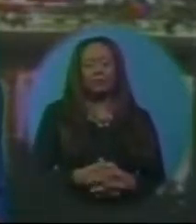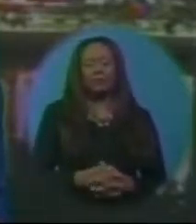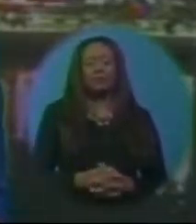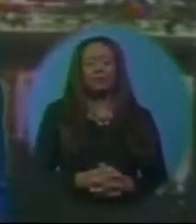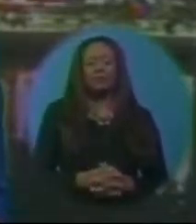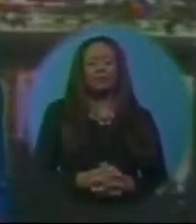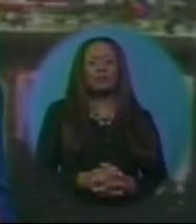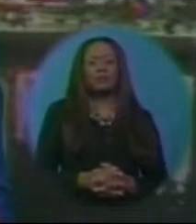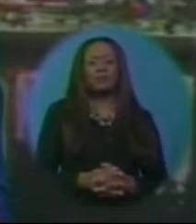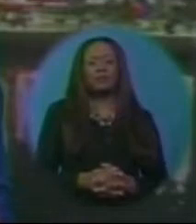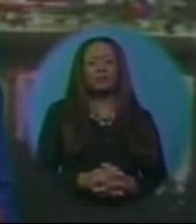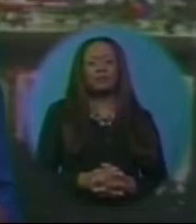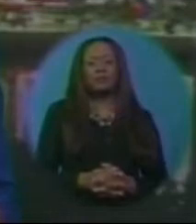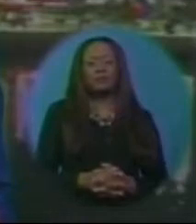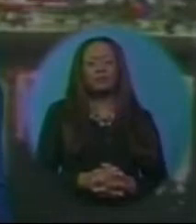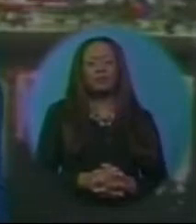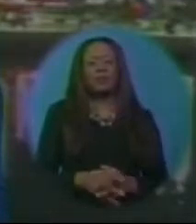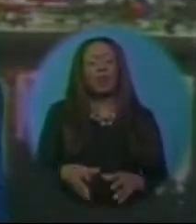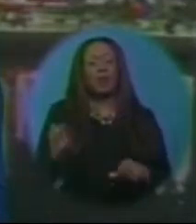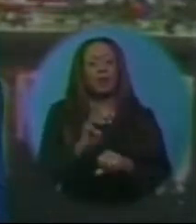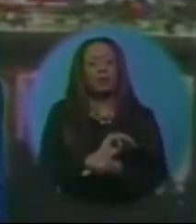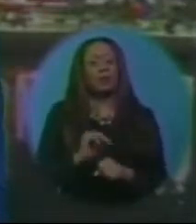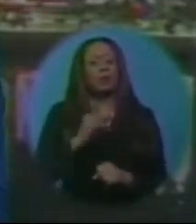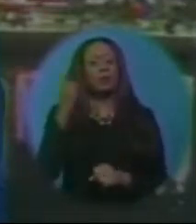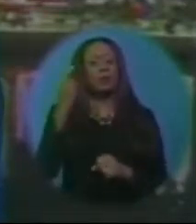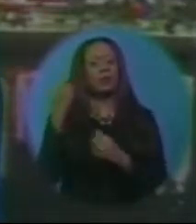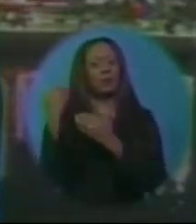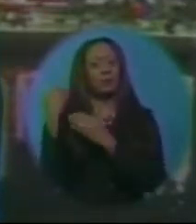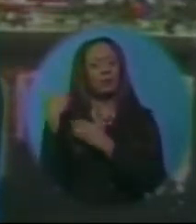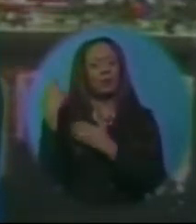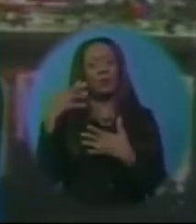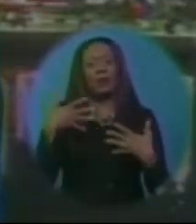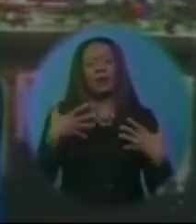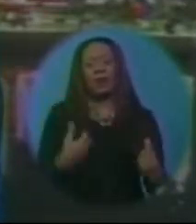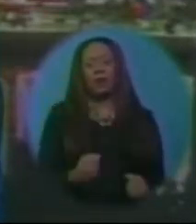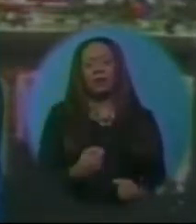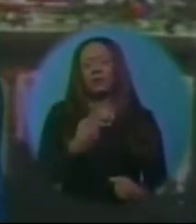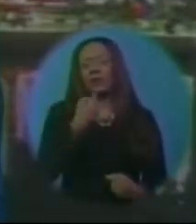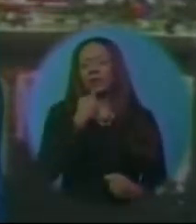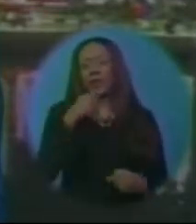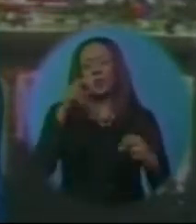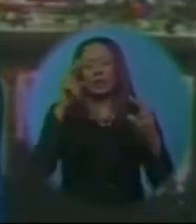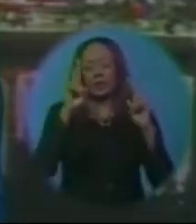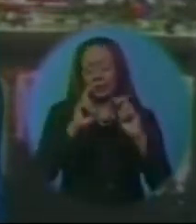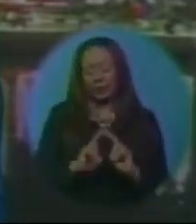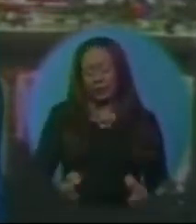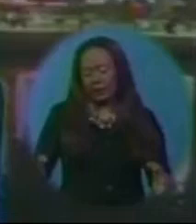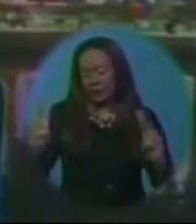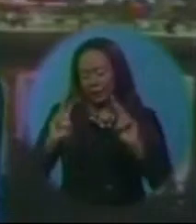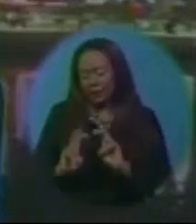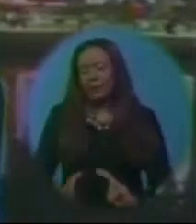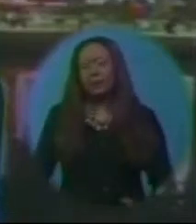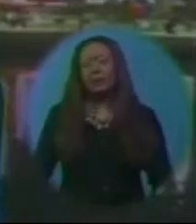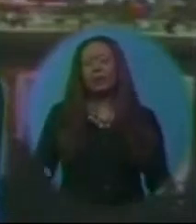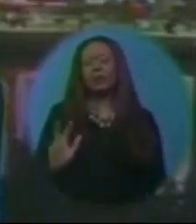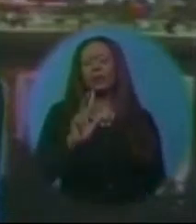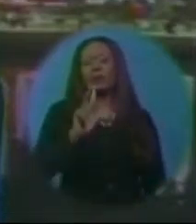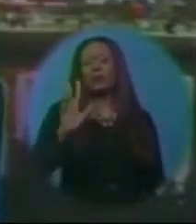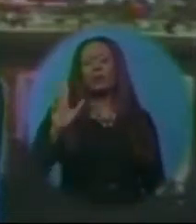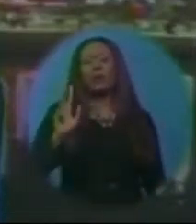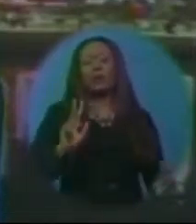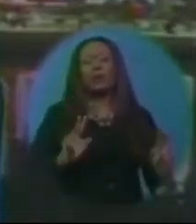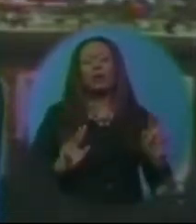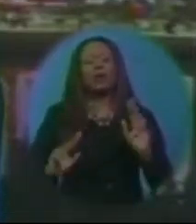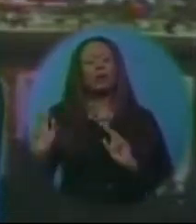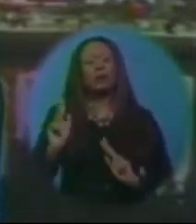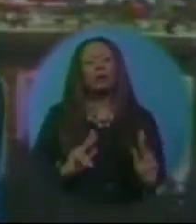1-800-8477. In other news now, the Ministry of Health says it is investigating 35 suspected cases of